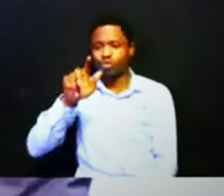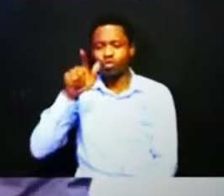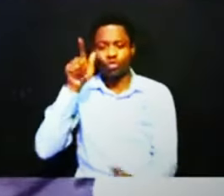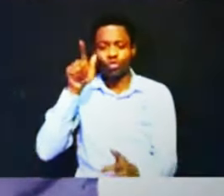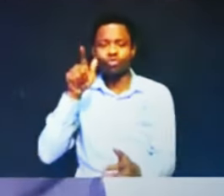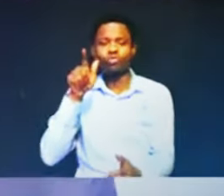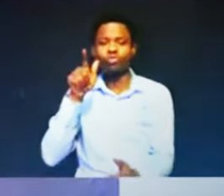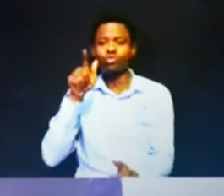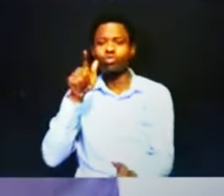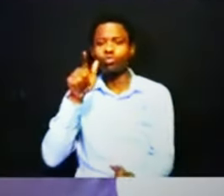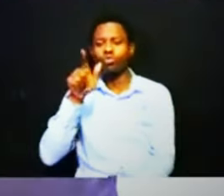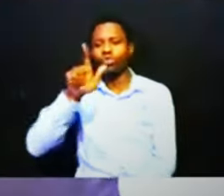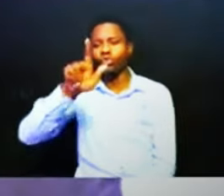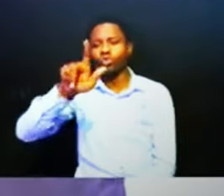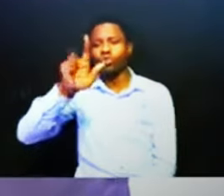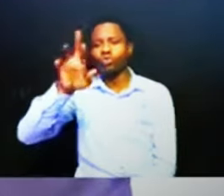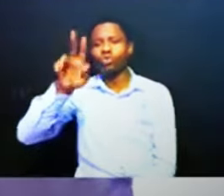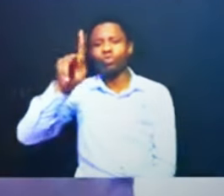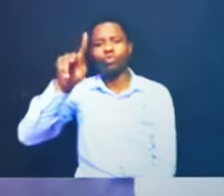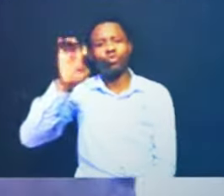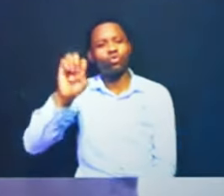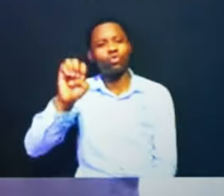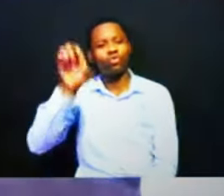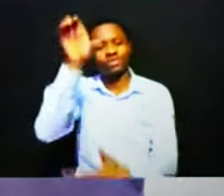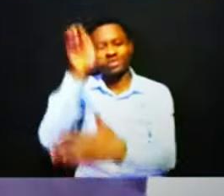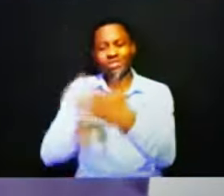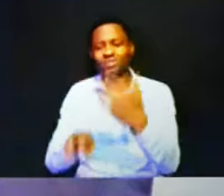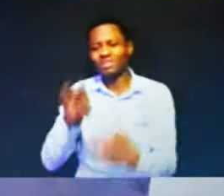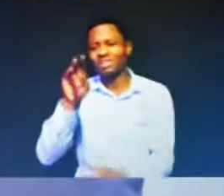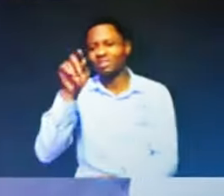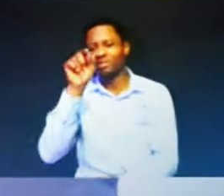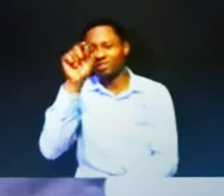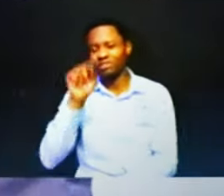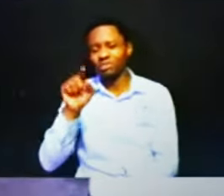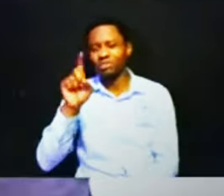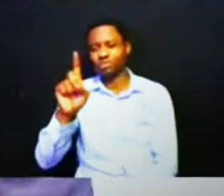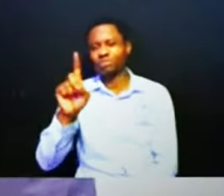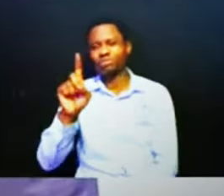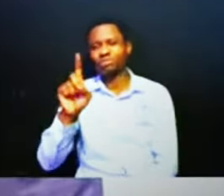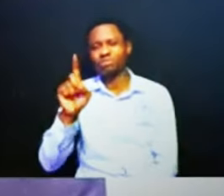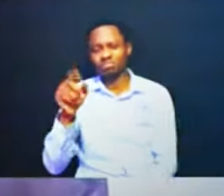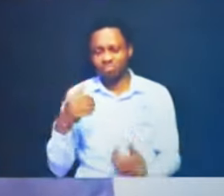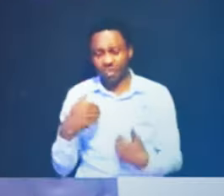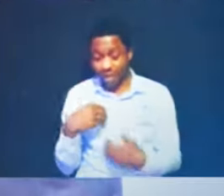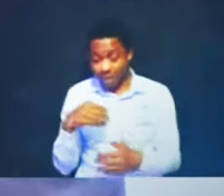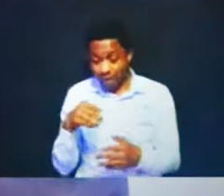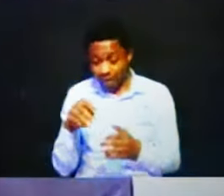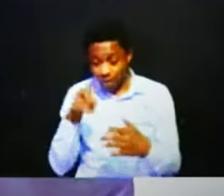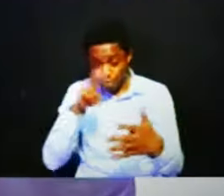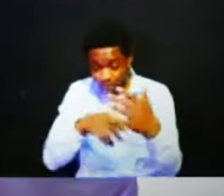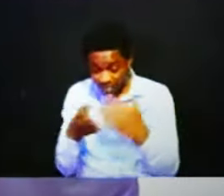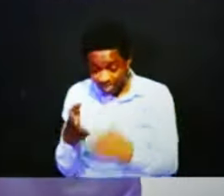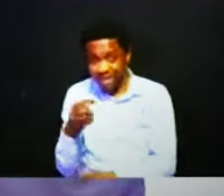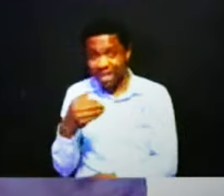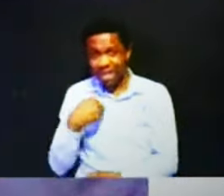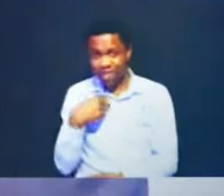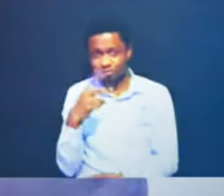17, verse 1. But that particular verse has two parts.